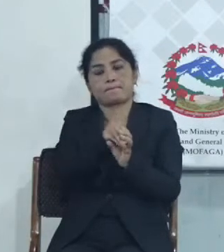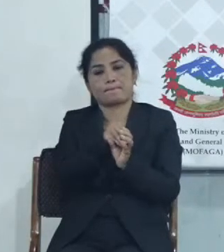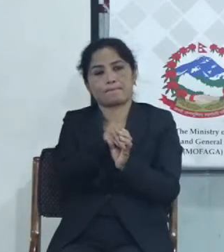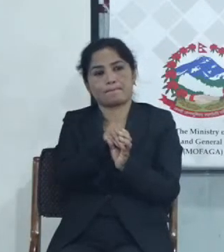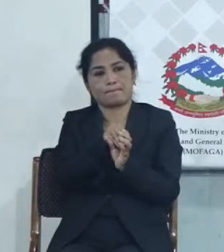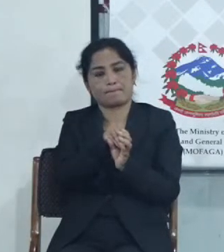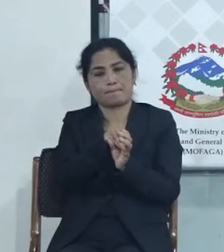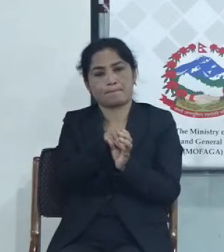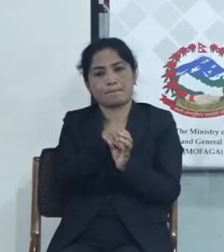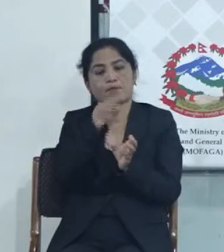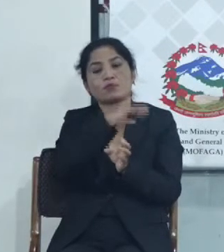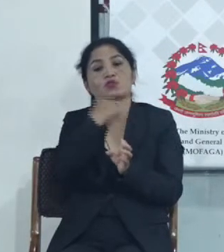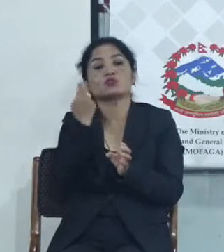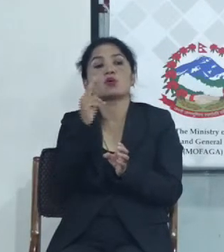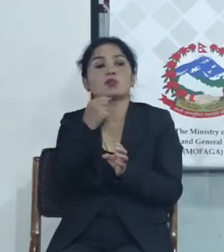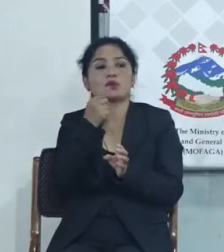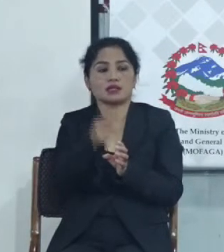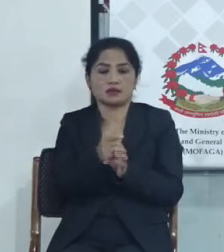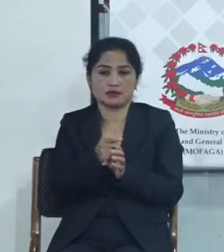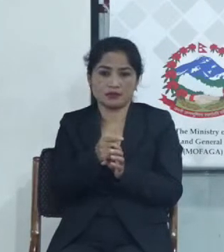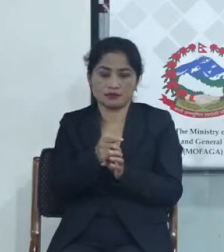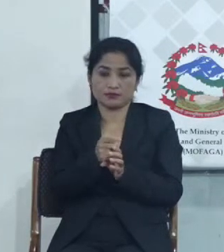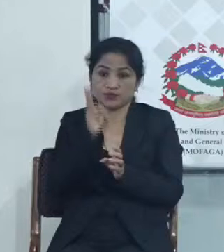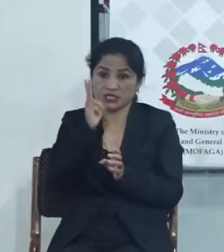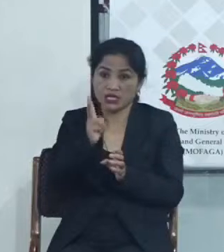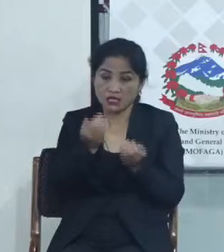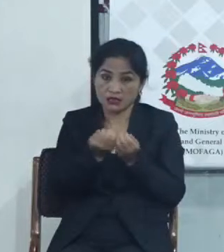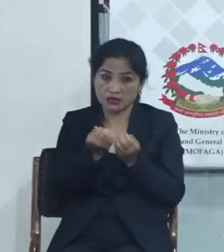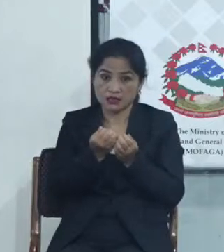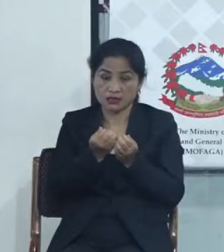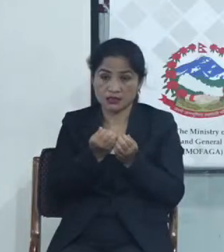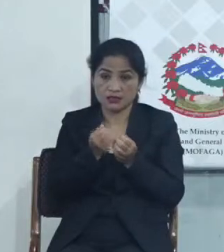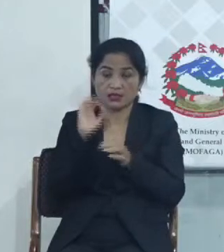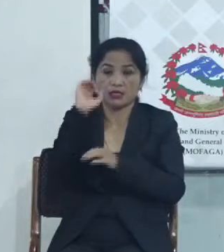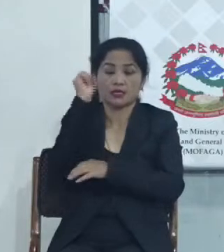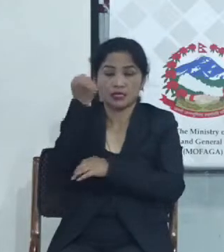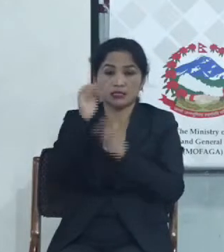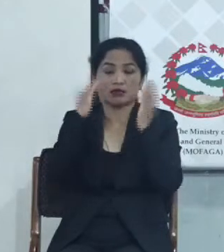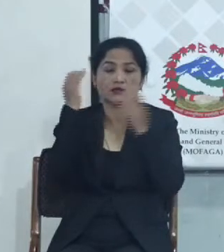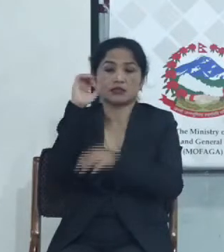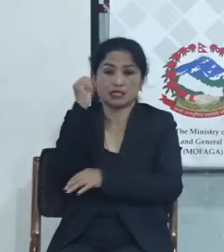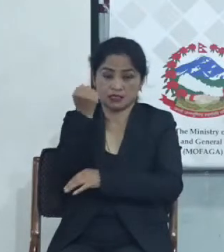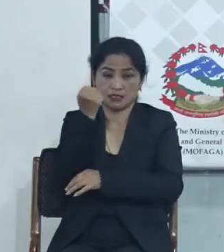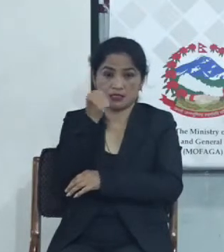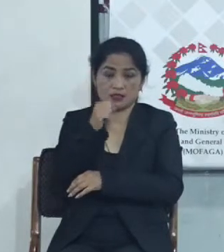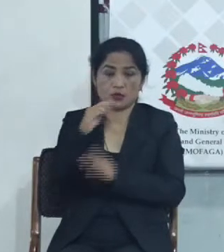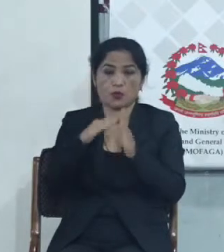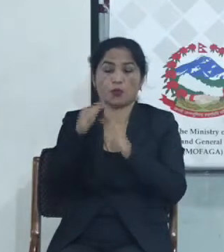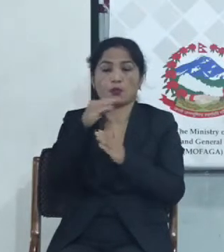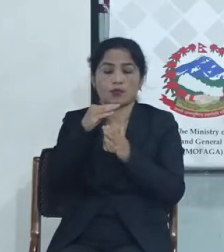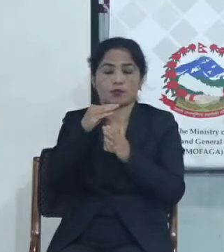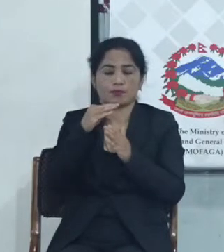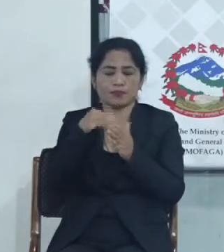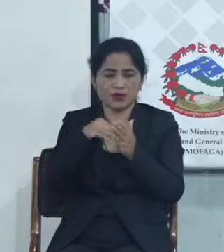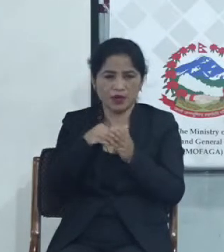name of the dead family was the wrong. So media wrongly portrayed that. So these are